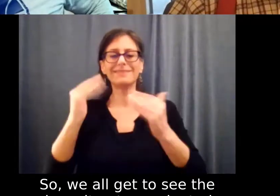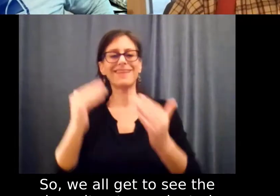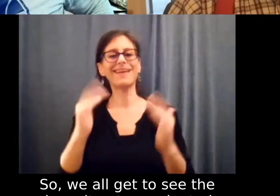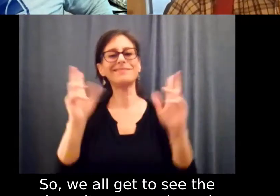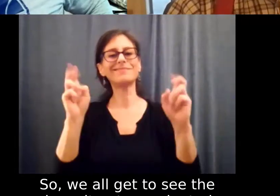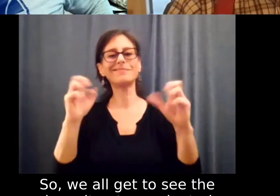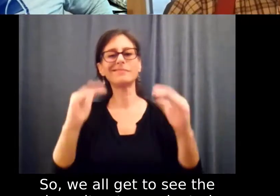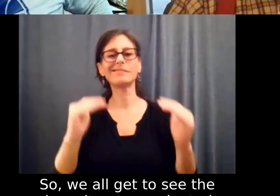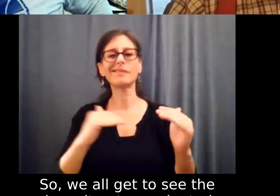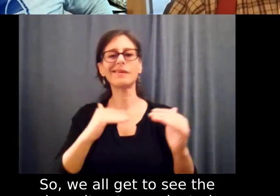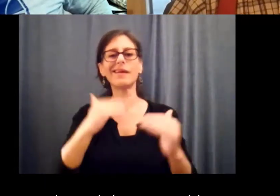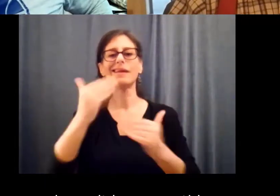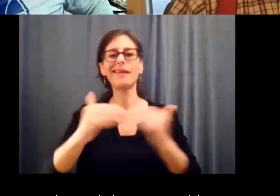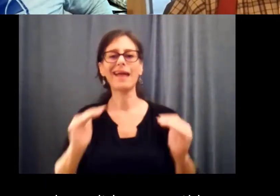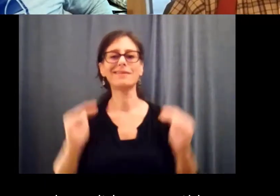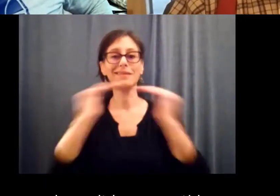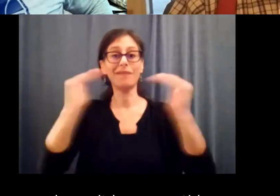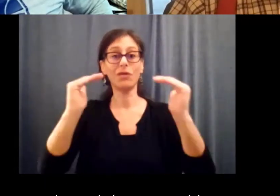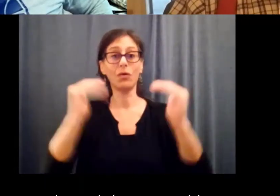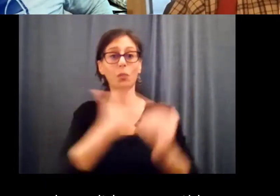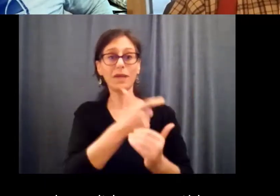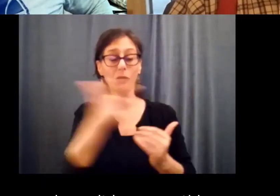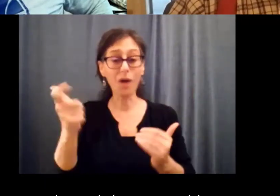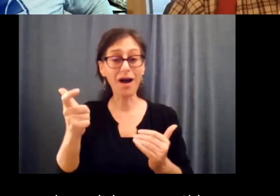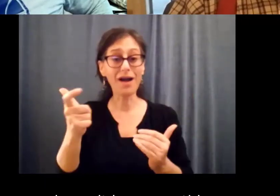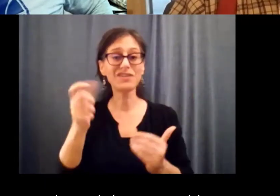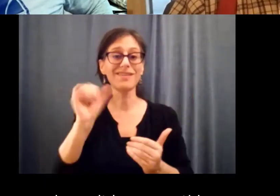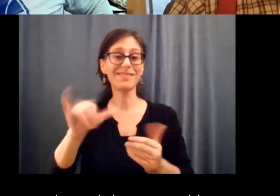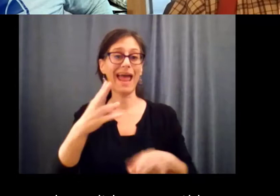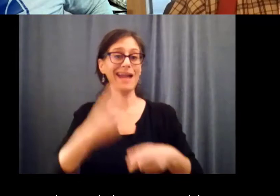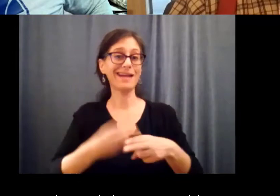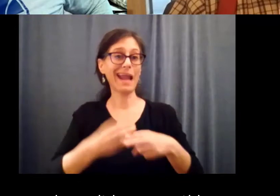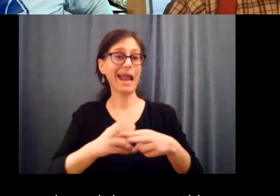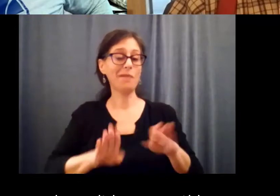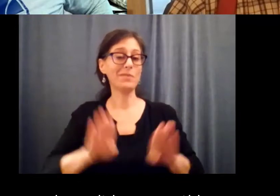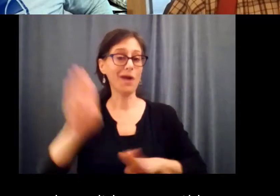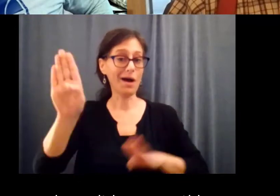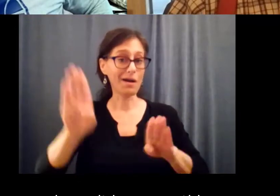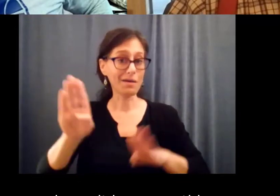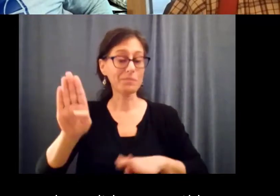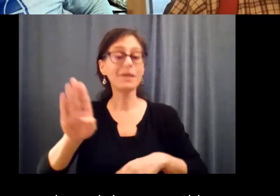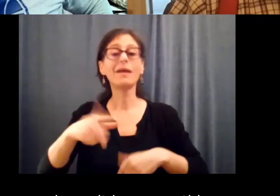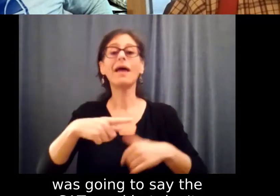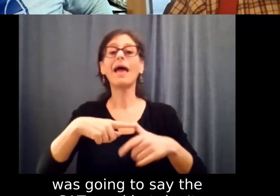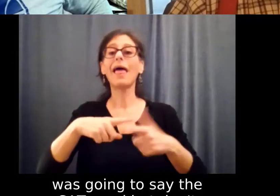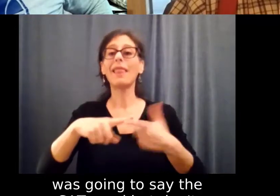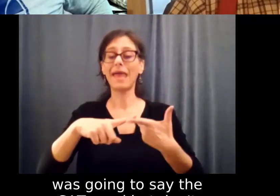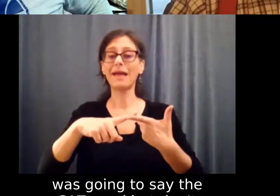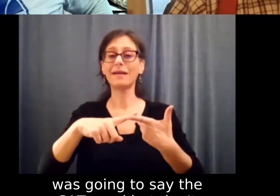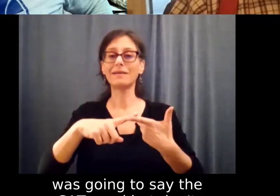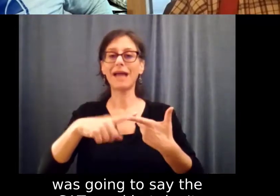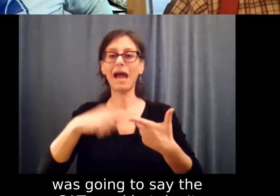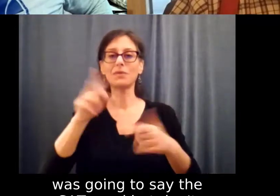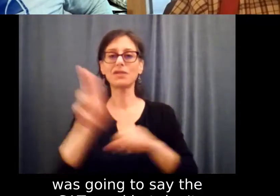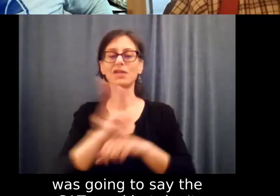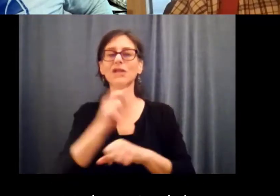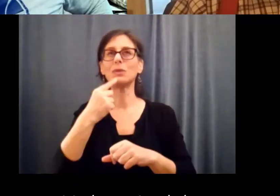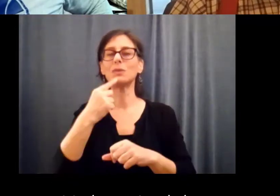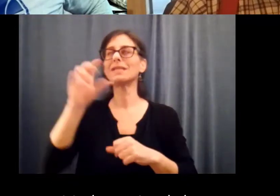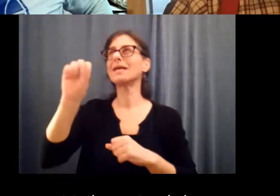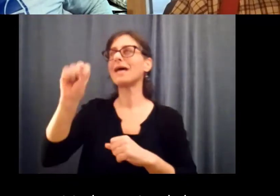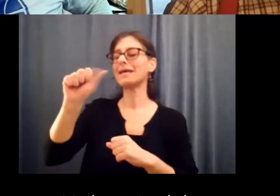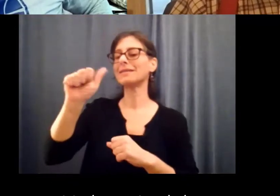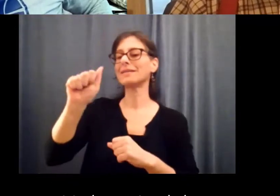it gets nominated, and now it becomes this, I was going to use an SAT word, but I